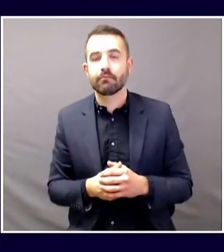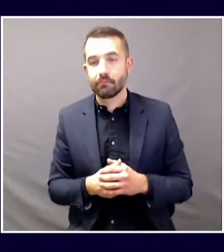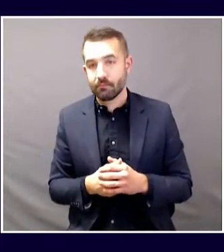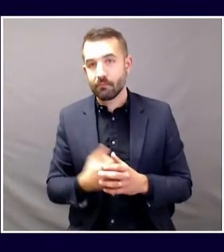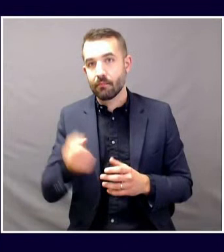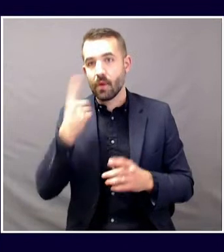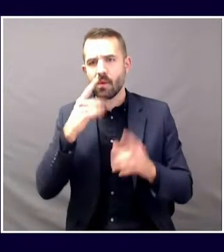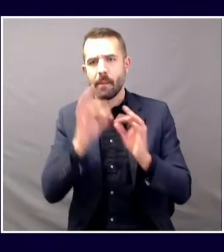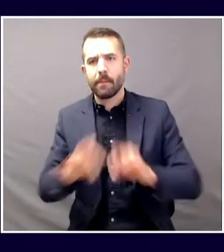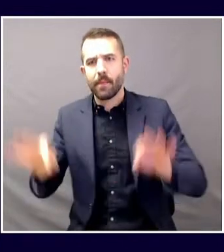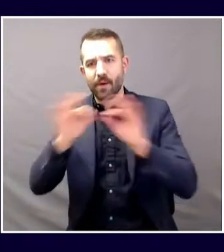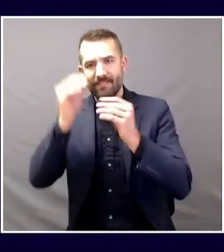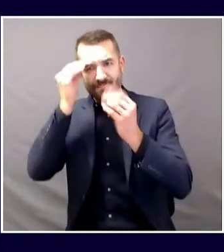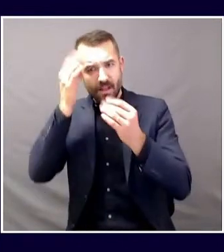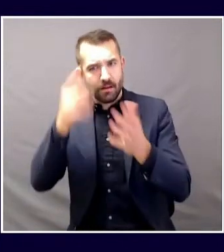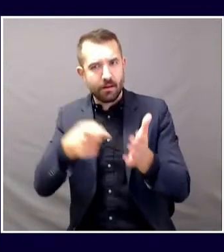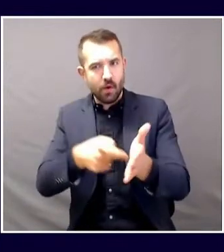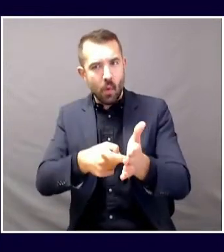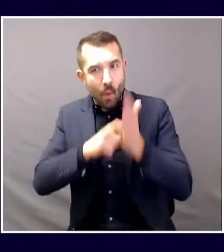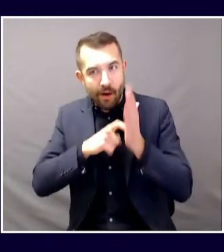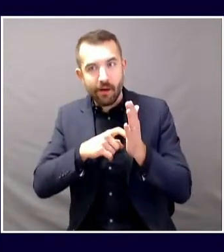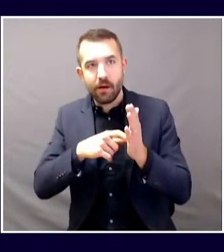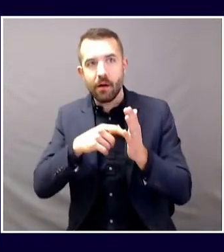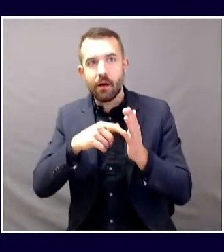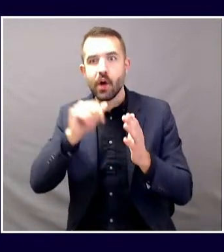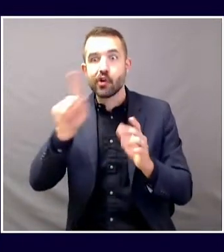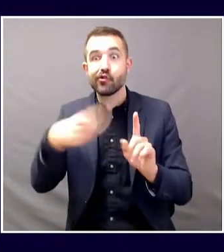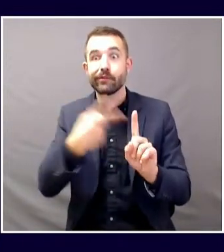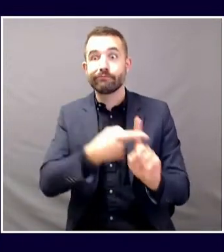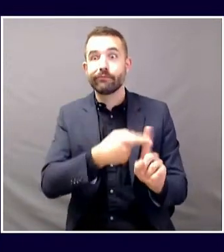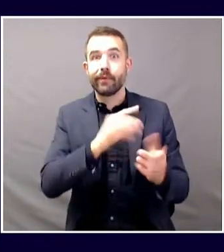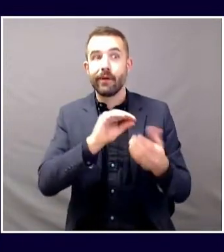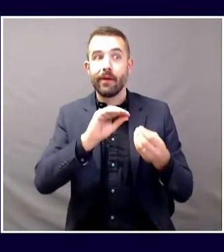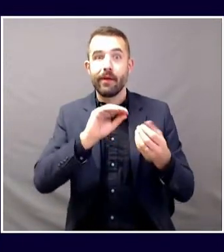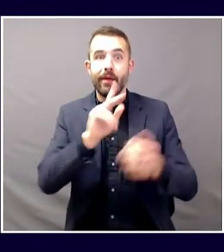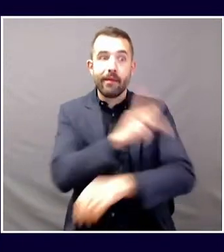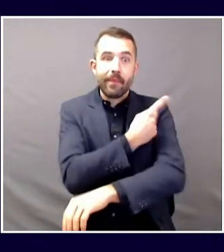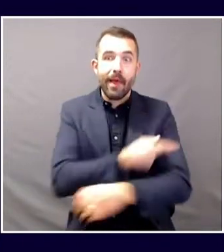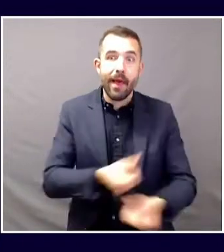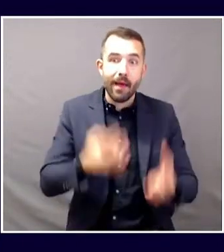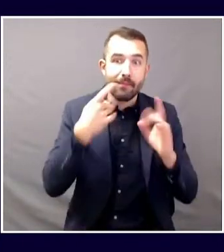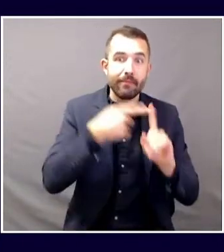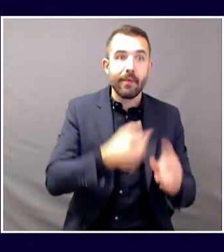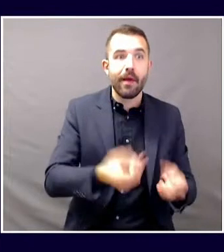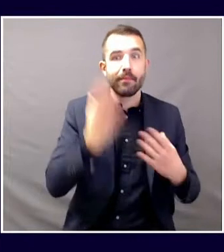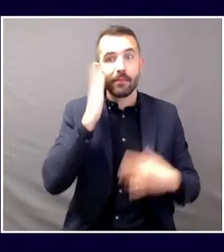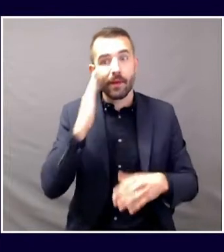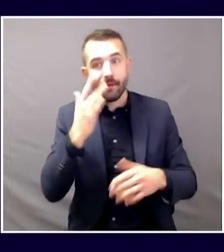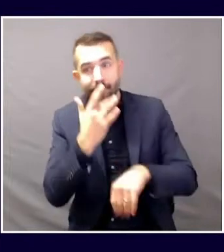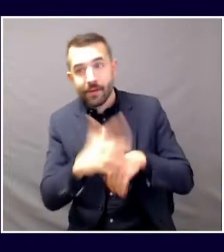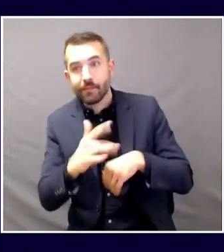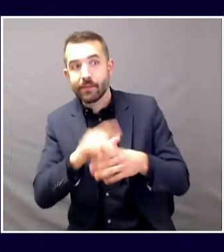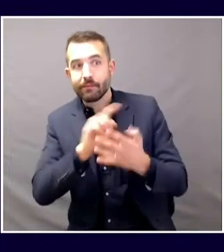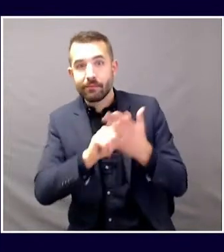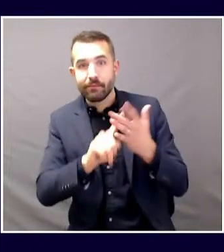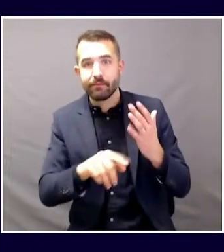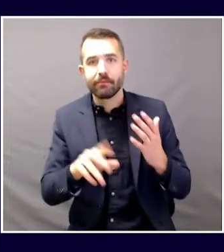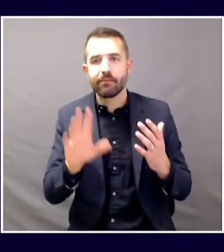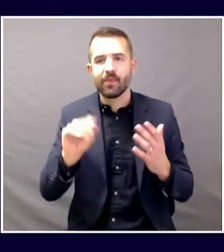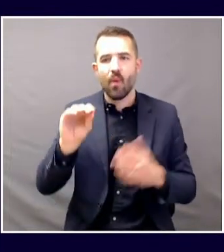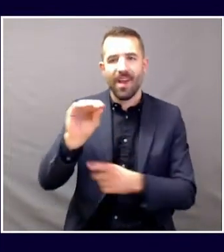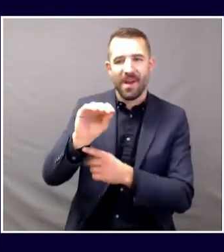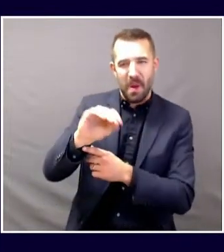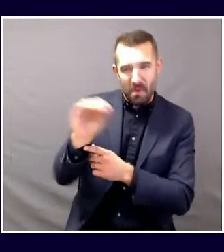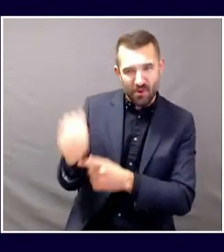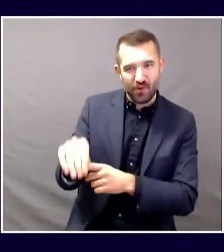from just the raw numbers of hospitalizations. But of course, the rate is important because if we see an acceleration